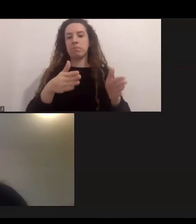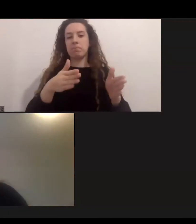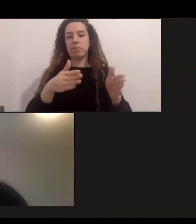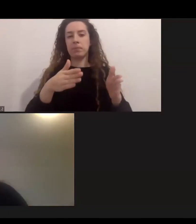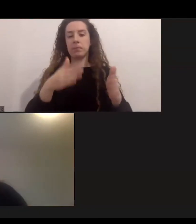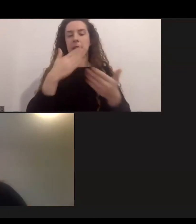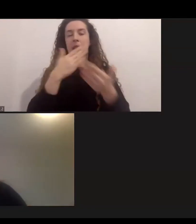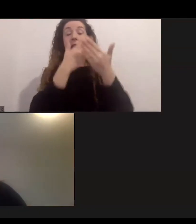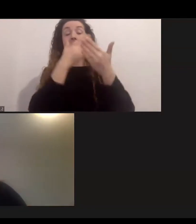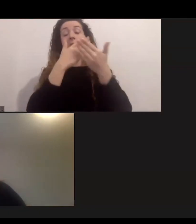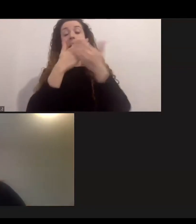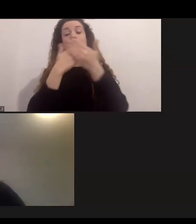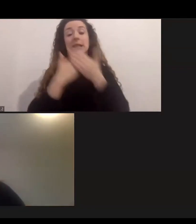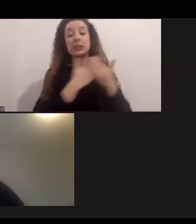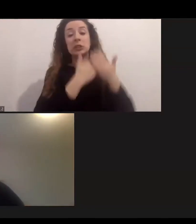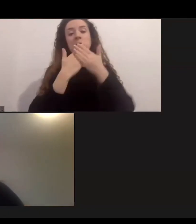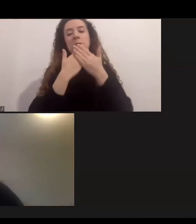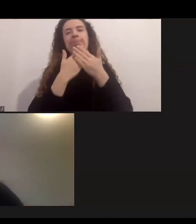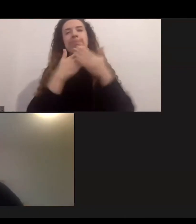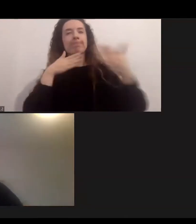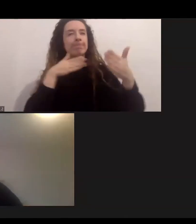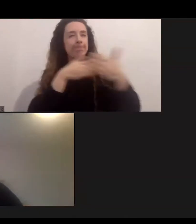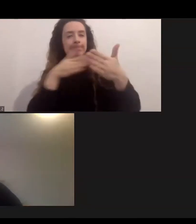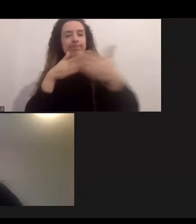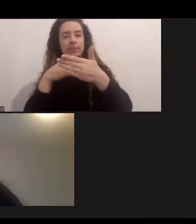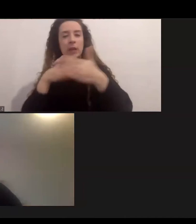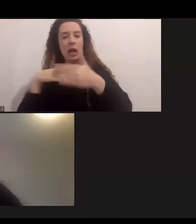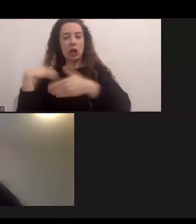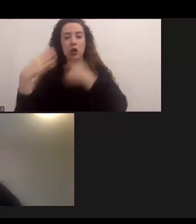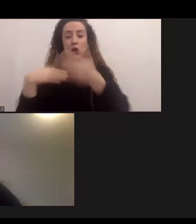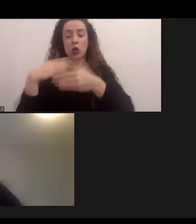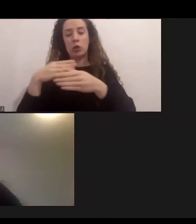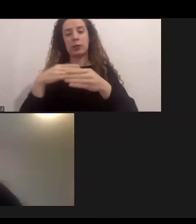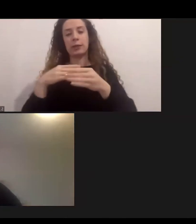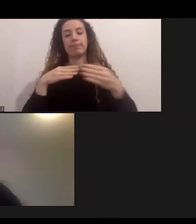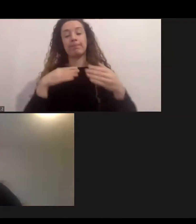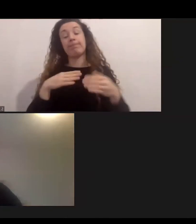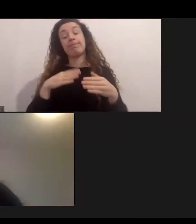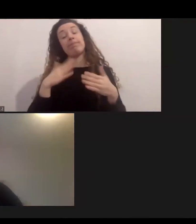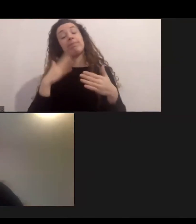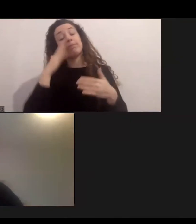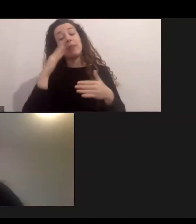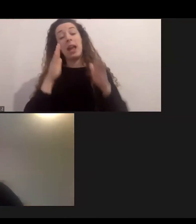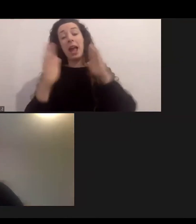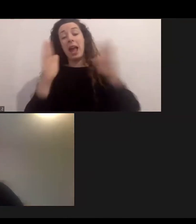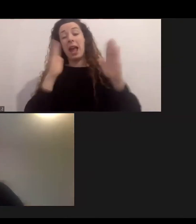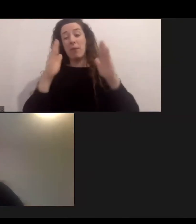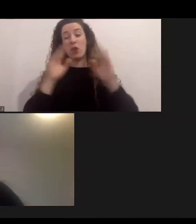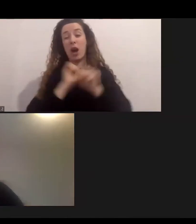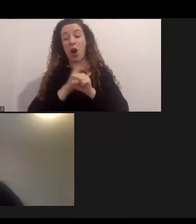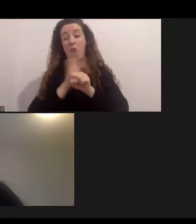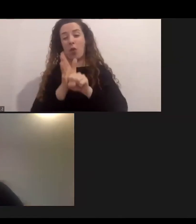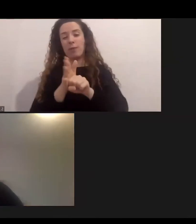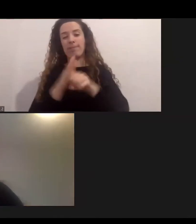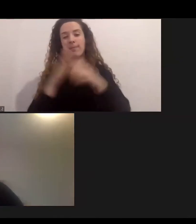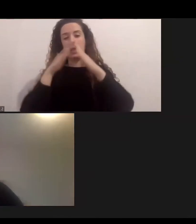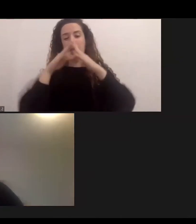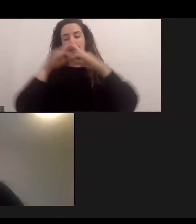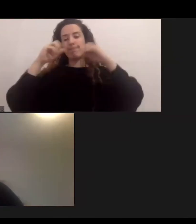no matter if it is online or it is in a real way.